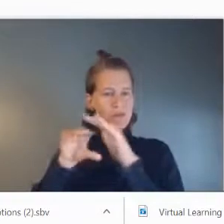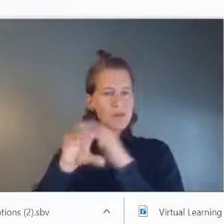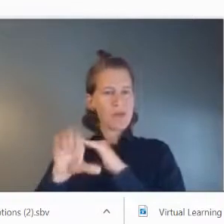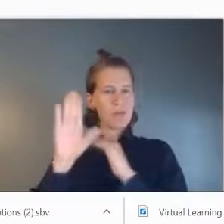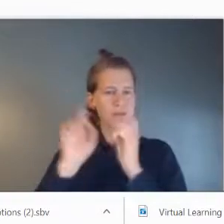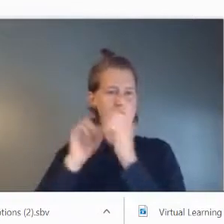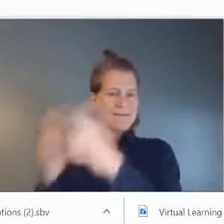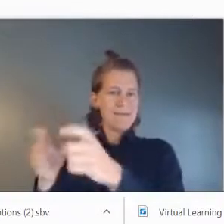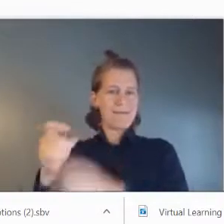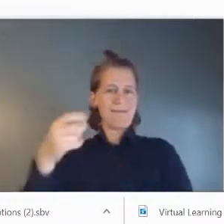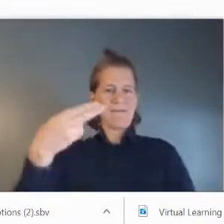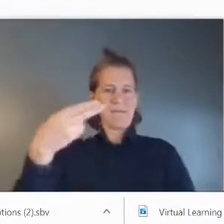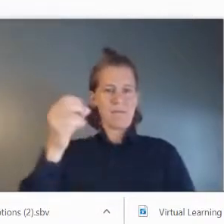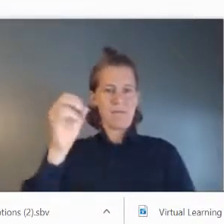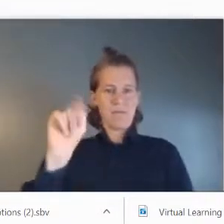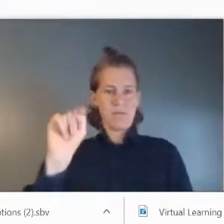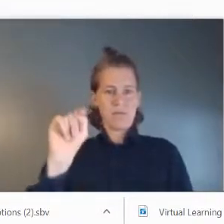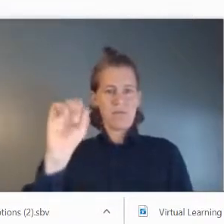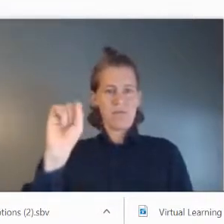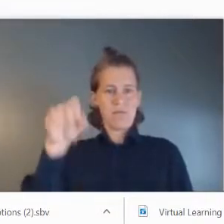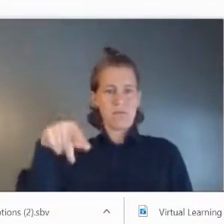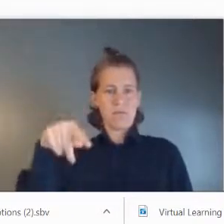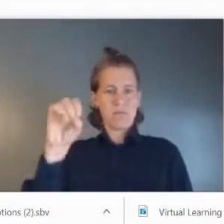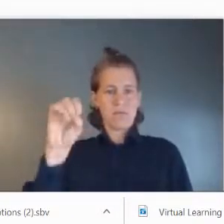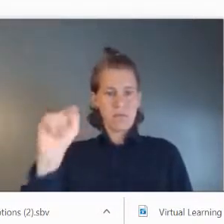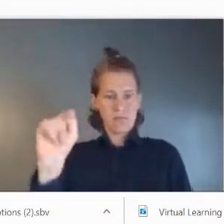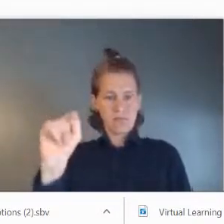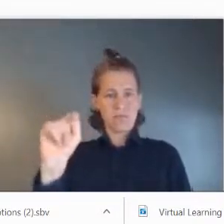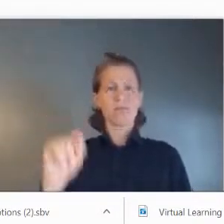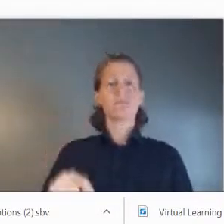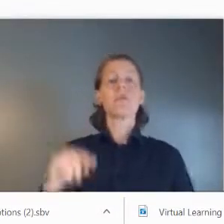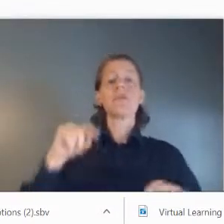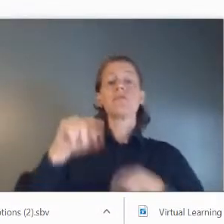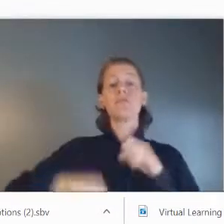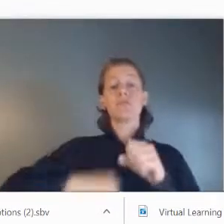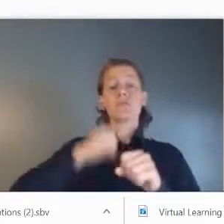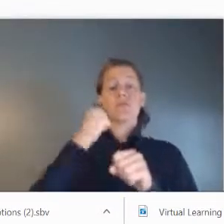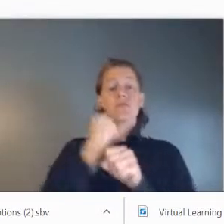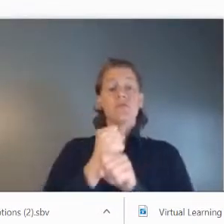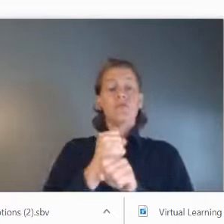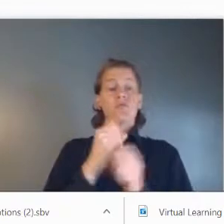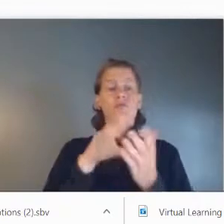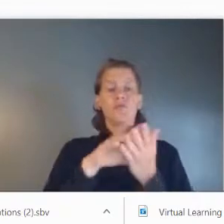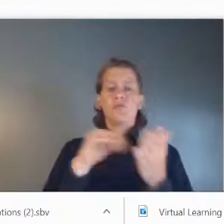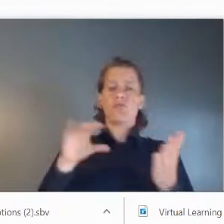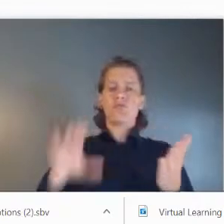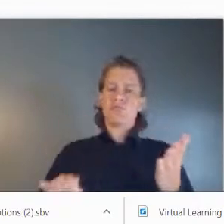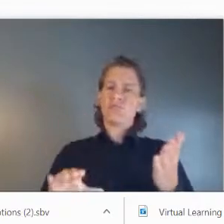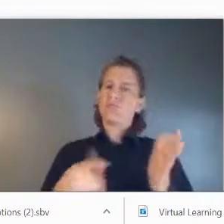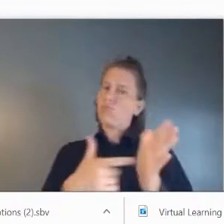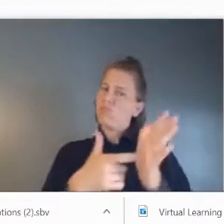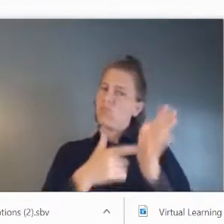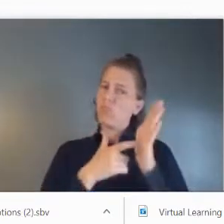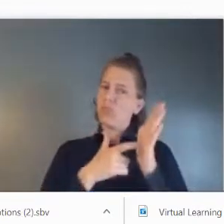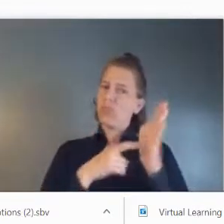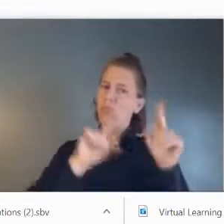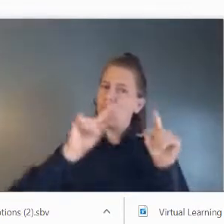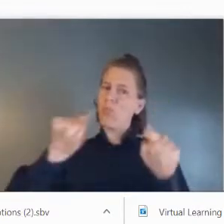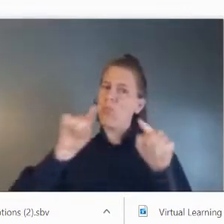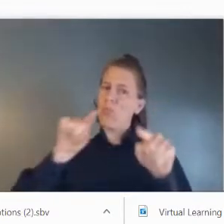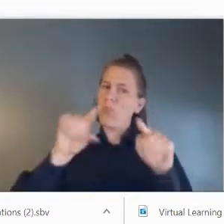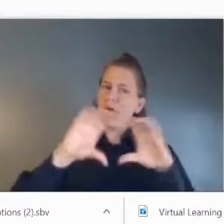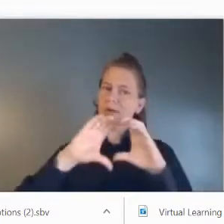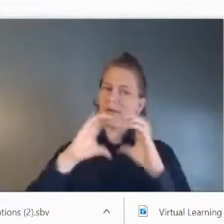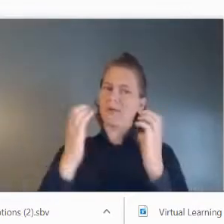This year, students will be held accountable through attendance and grading. Parents will be able to see